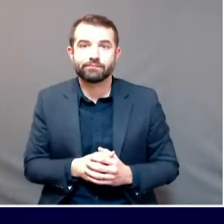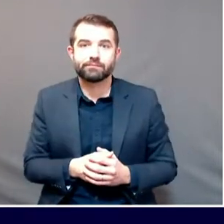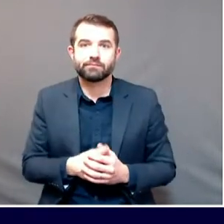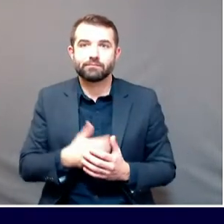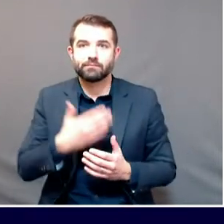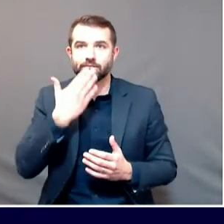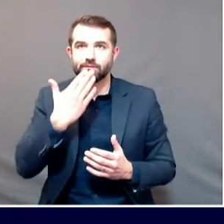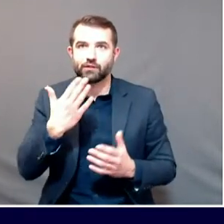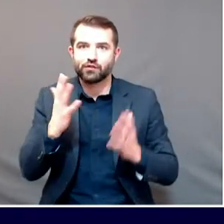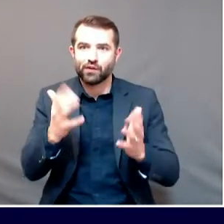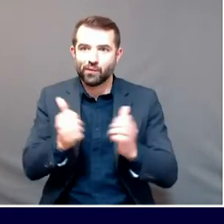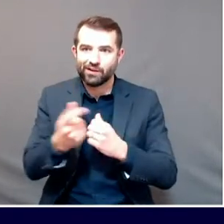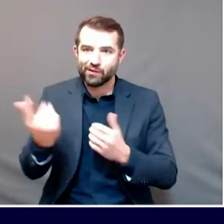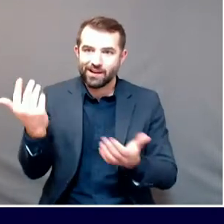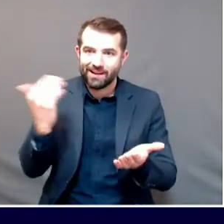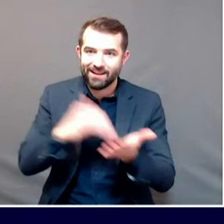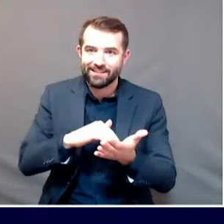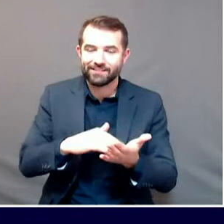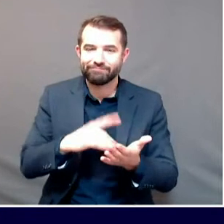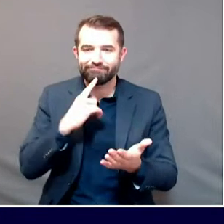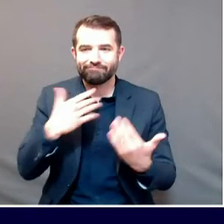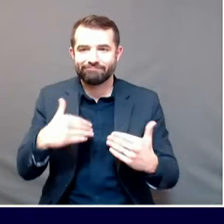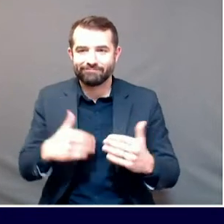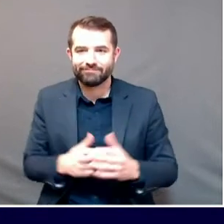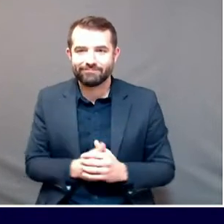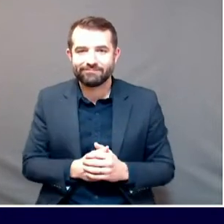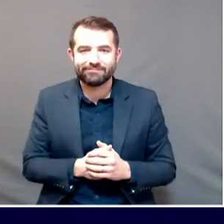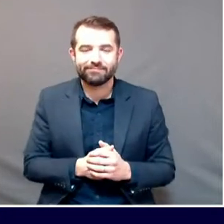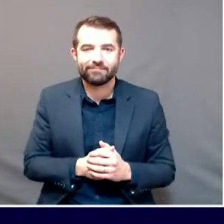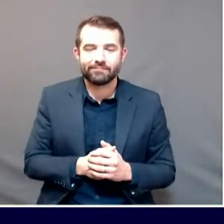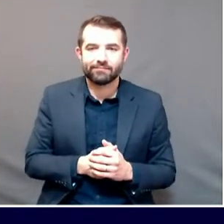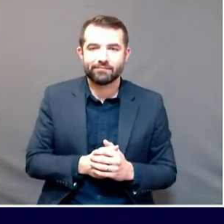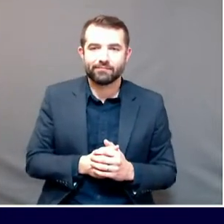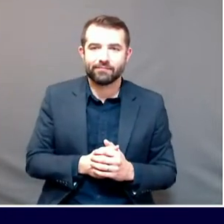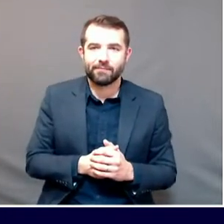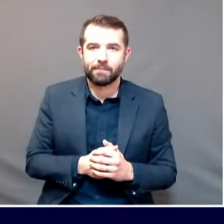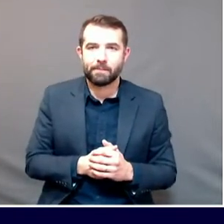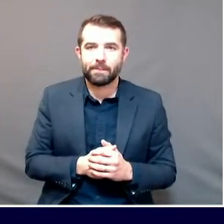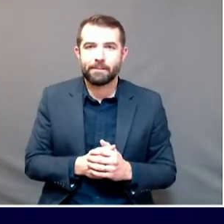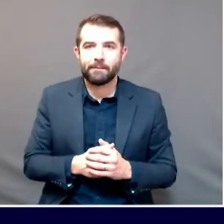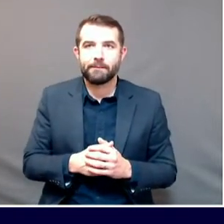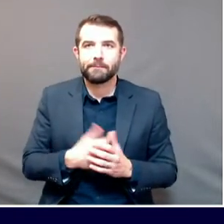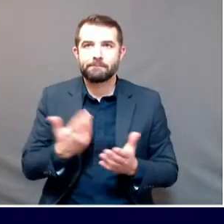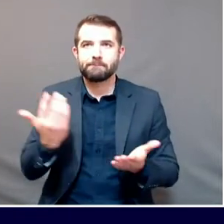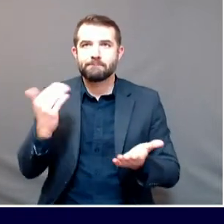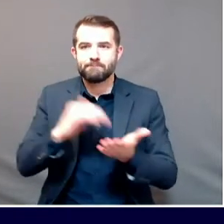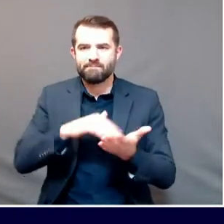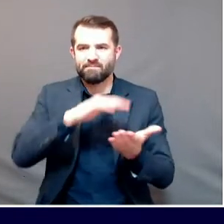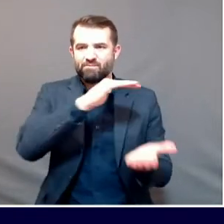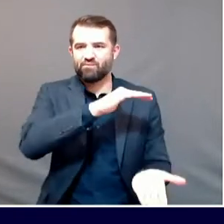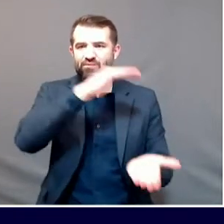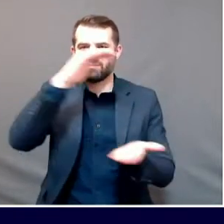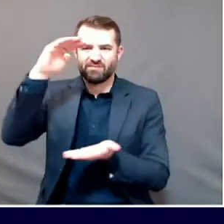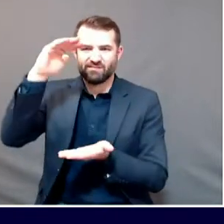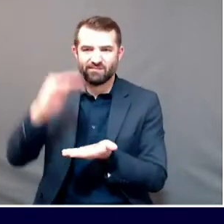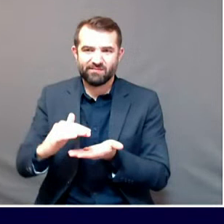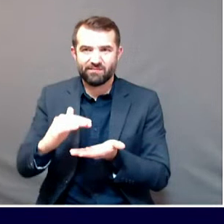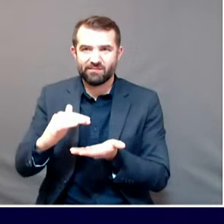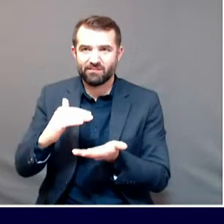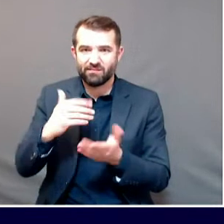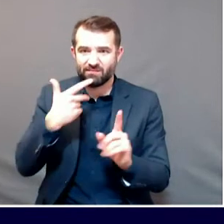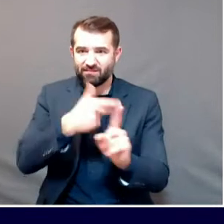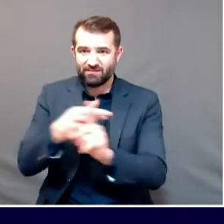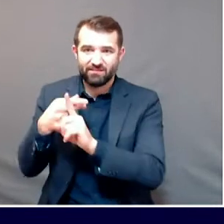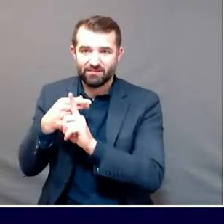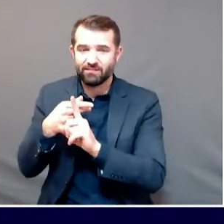I have start off with a question, one more about this reduction in the allocation of vaccine. Does the fact